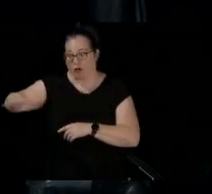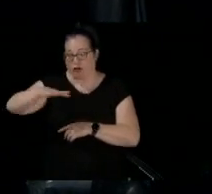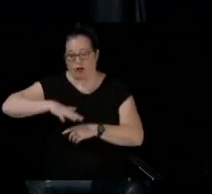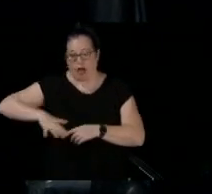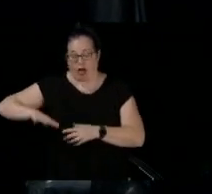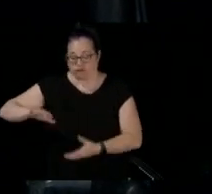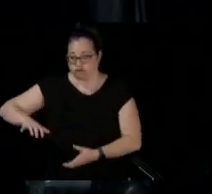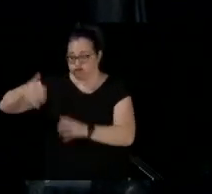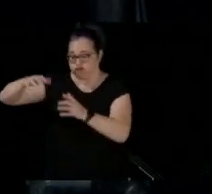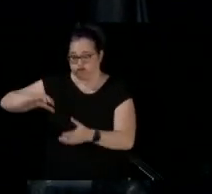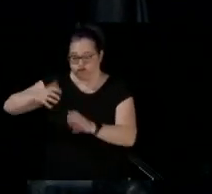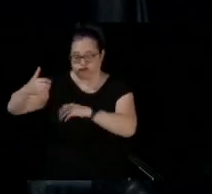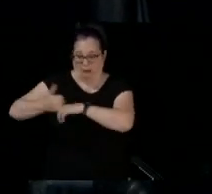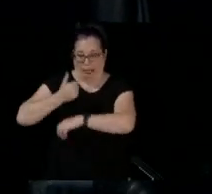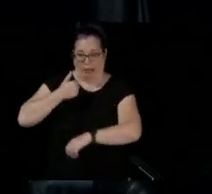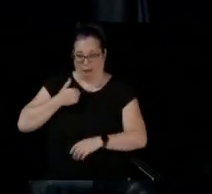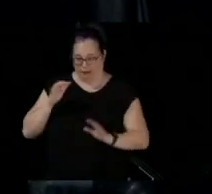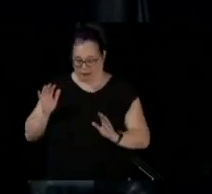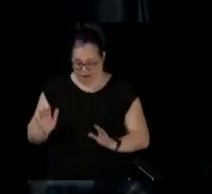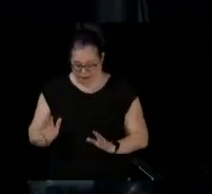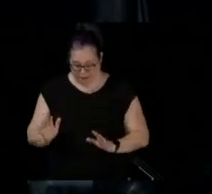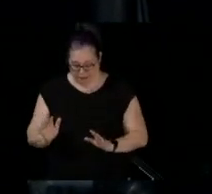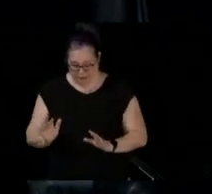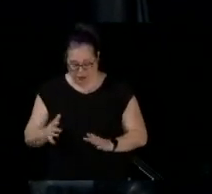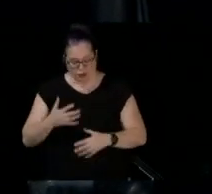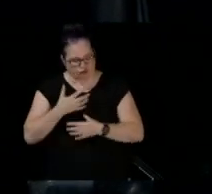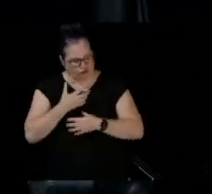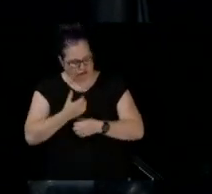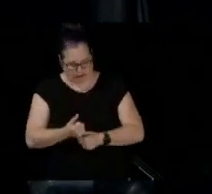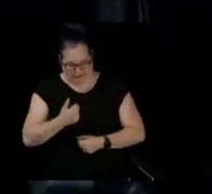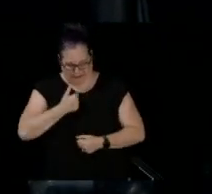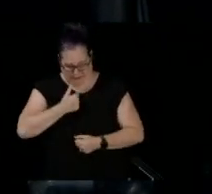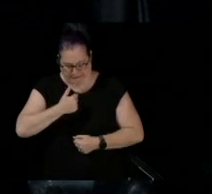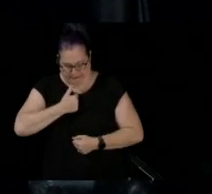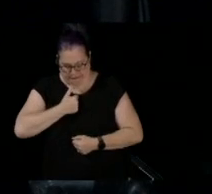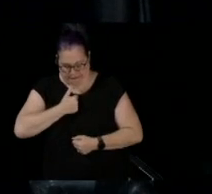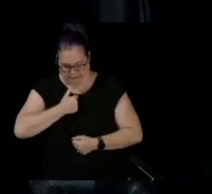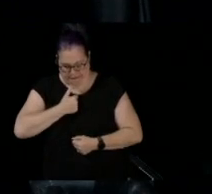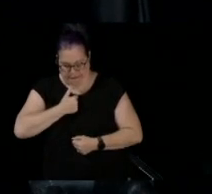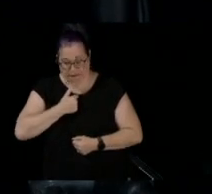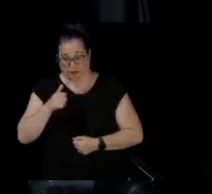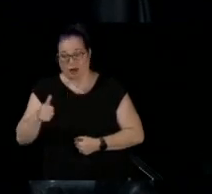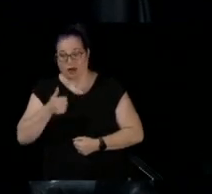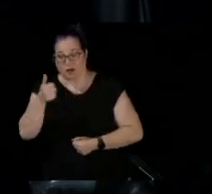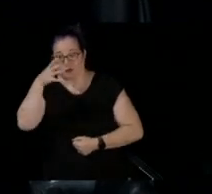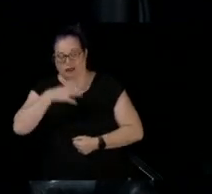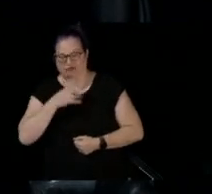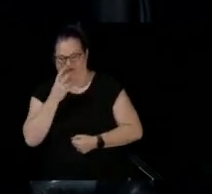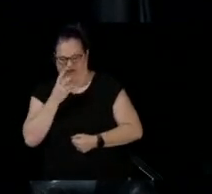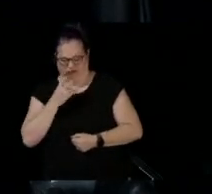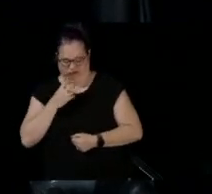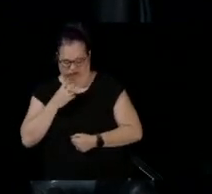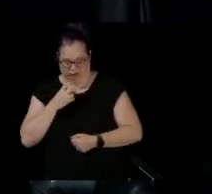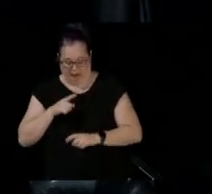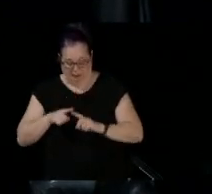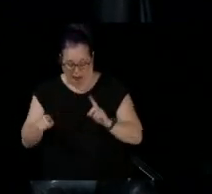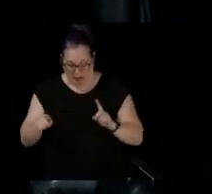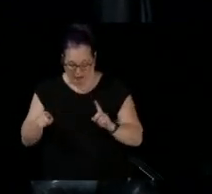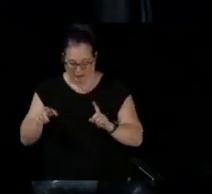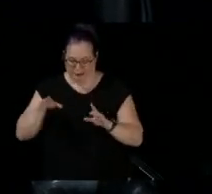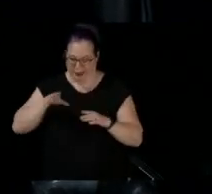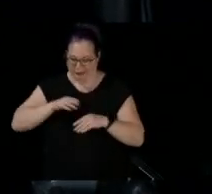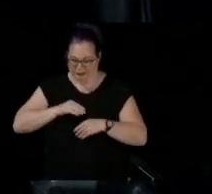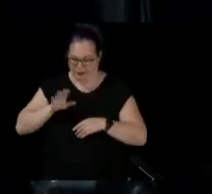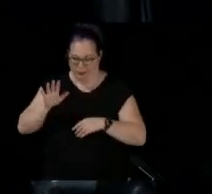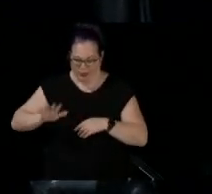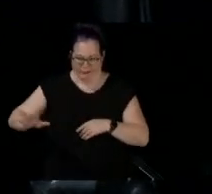and blaming it on you, if you can trust yourself when all men doubt you, but make allowance